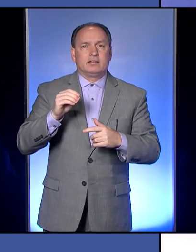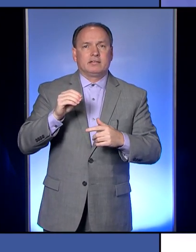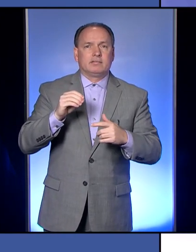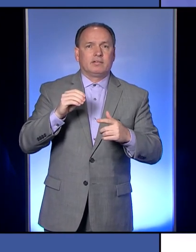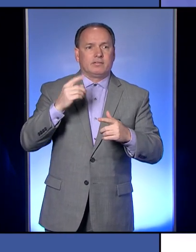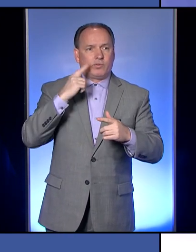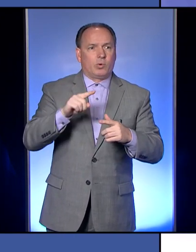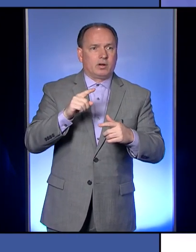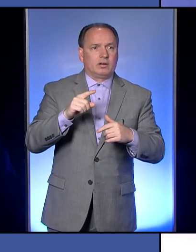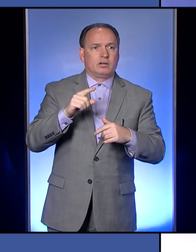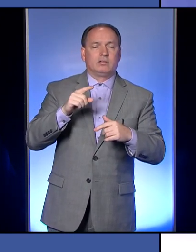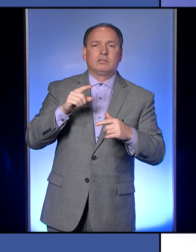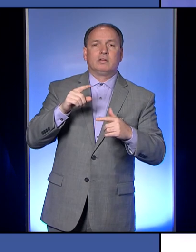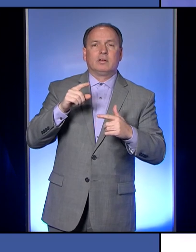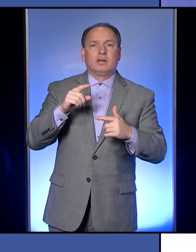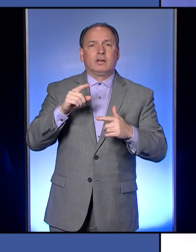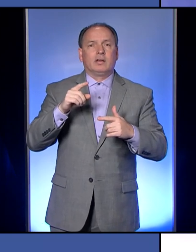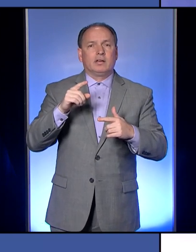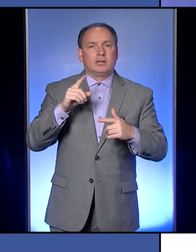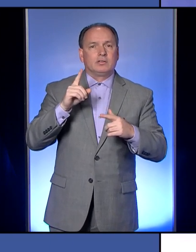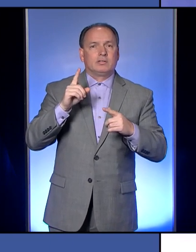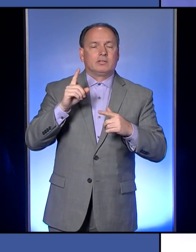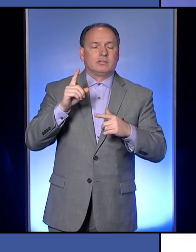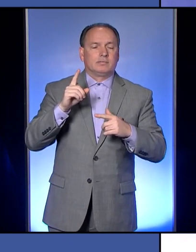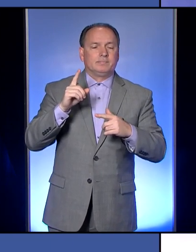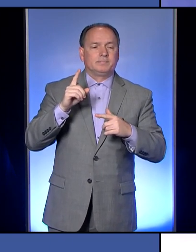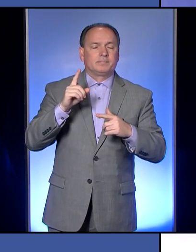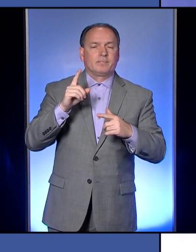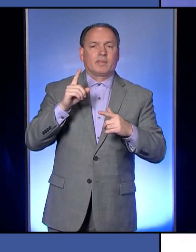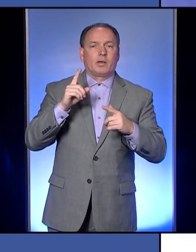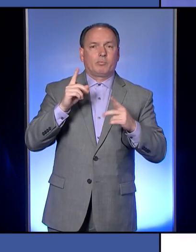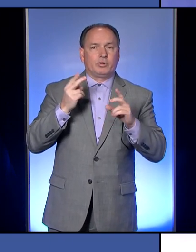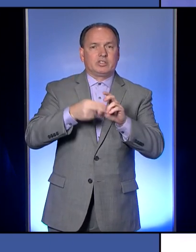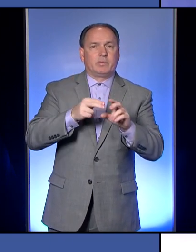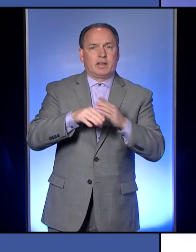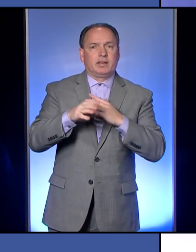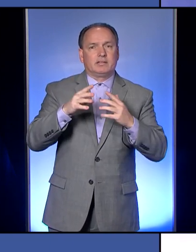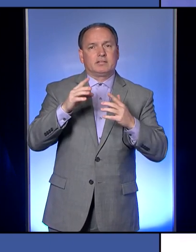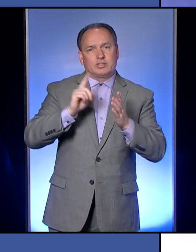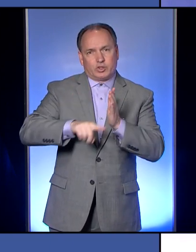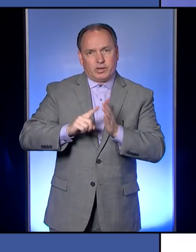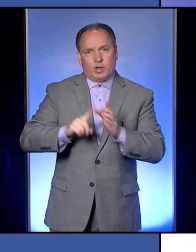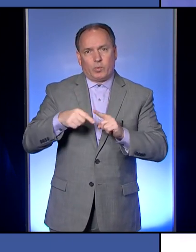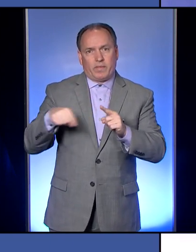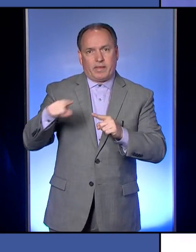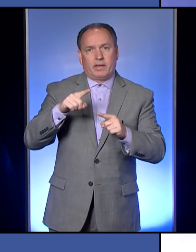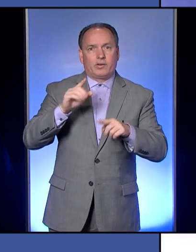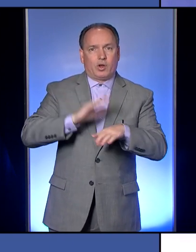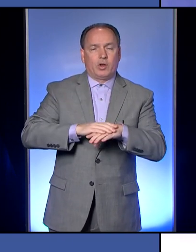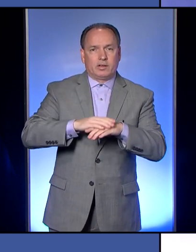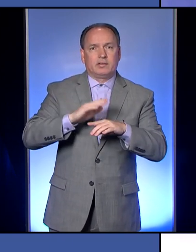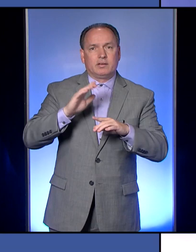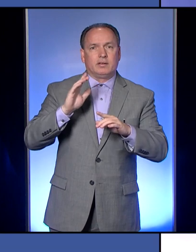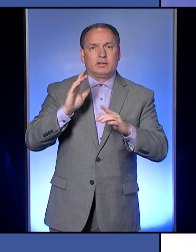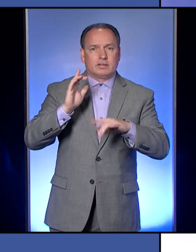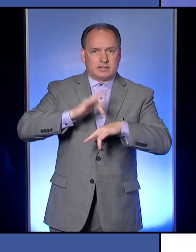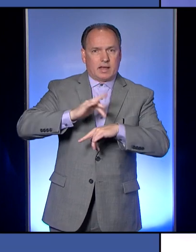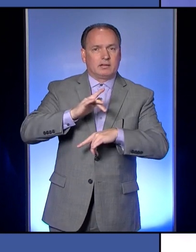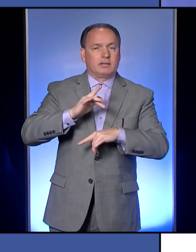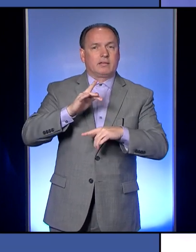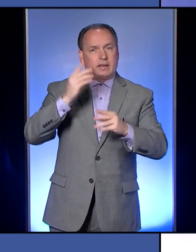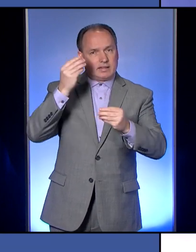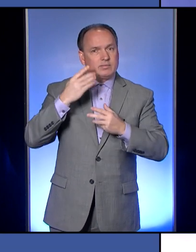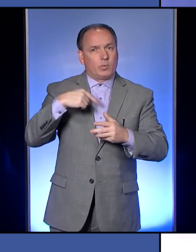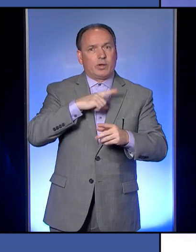non-emergent appointments into virtual appointments and participating in screenings whenever they come on site. This tells me